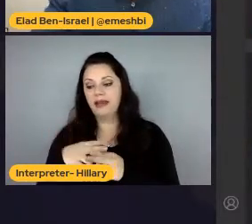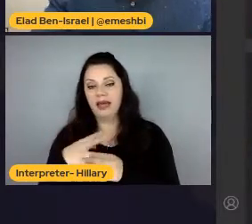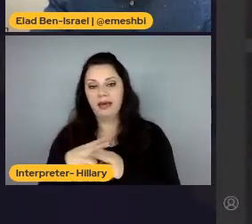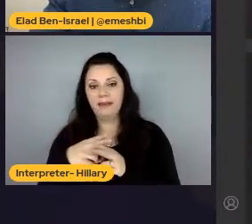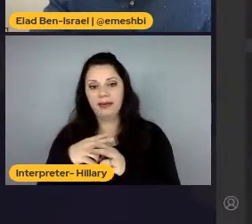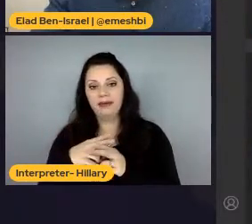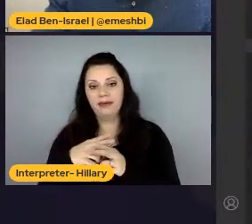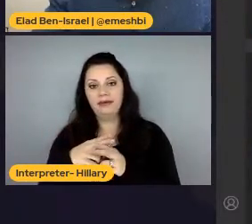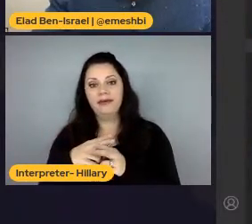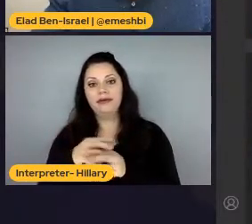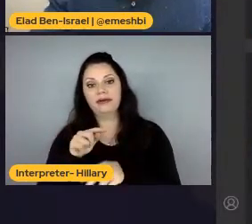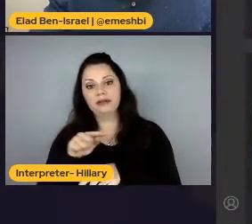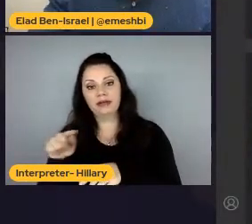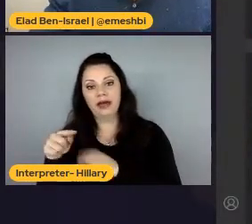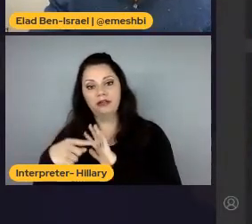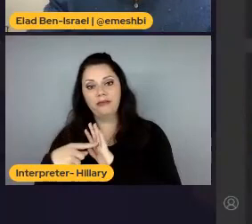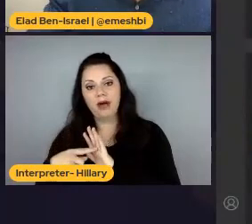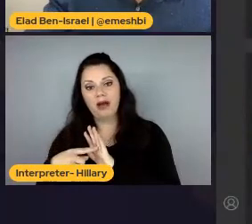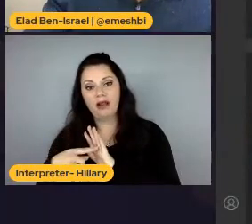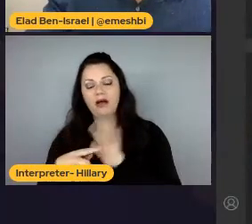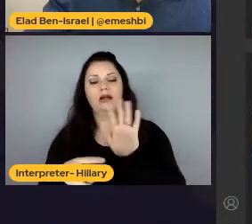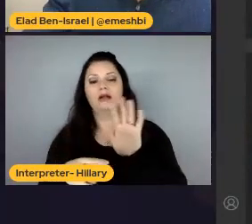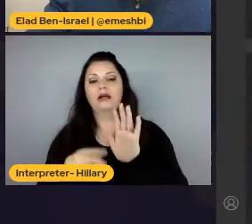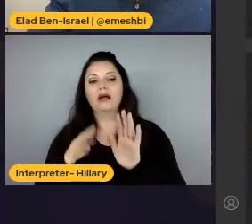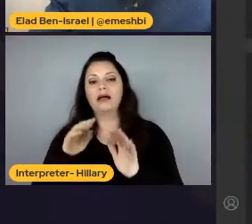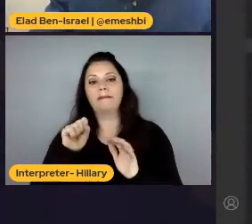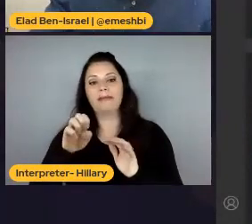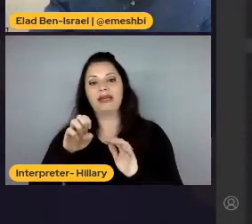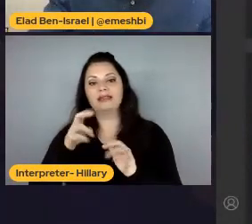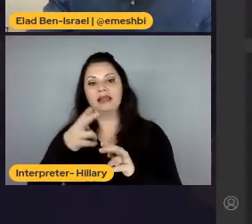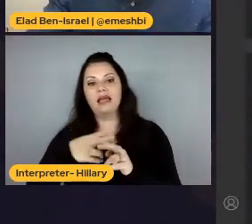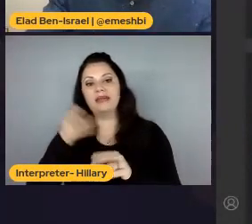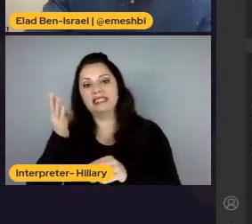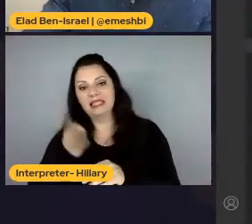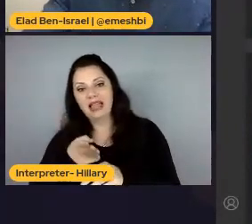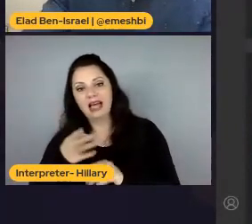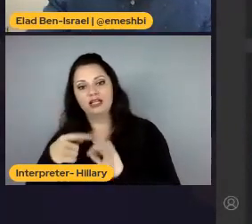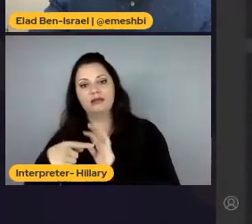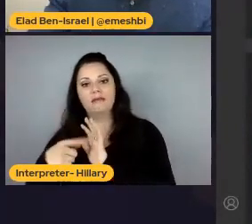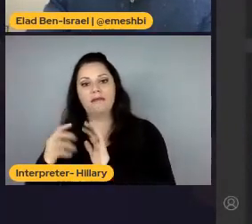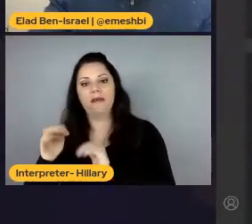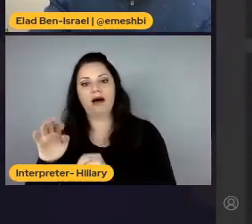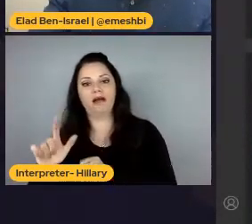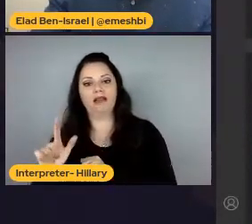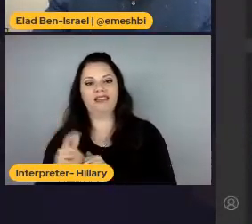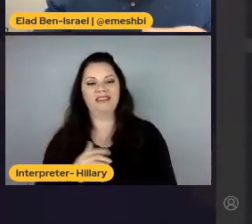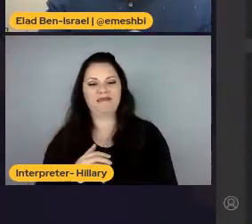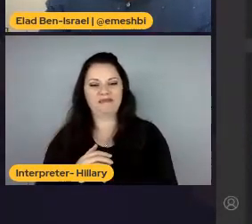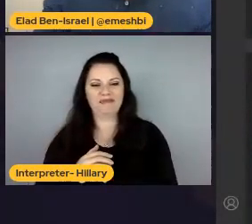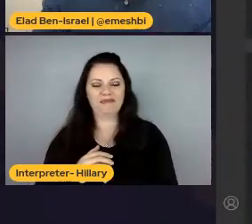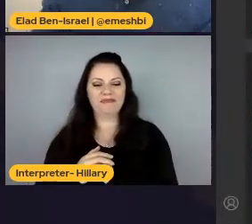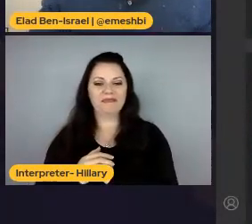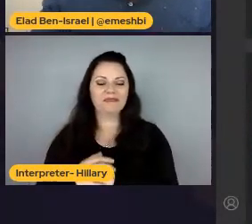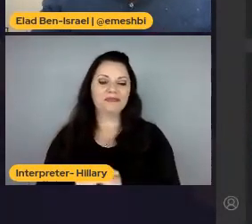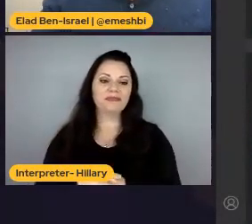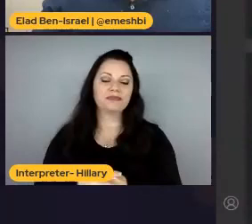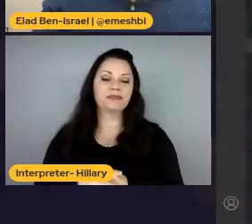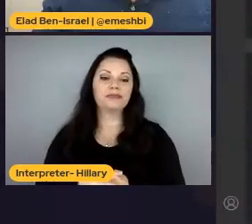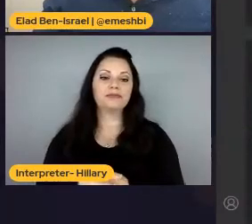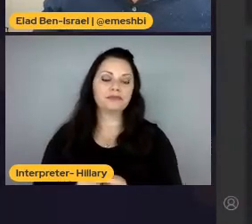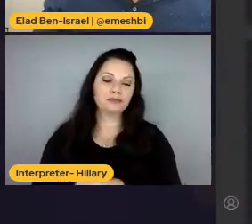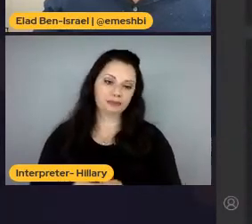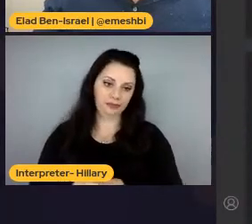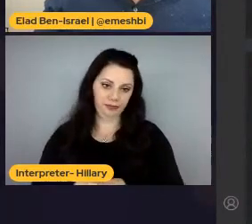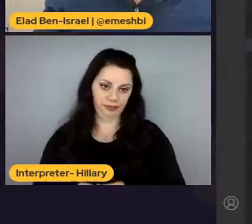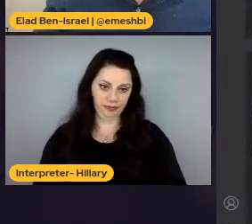model, or maybe even base name slash model. That would be nice. So this will be the model. And so